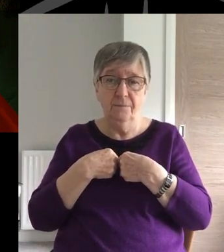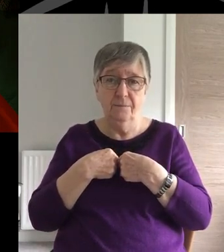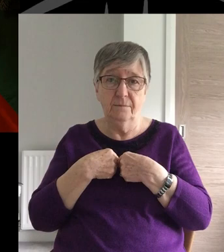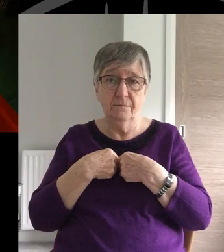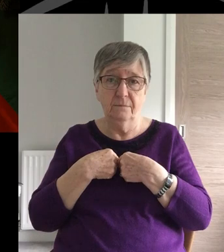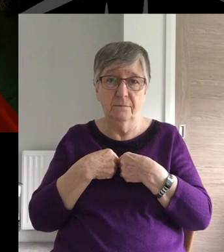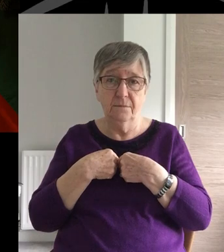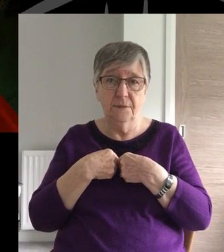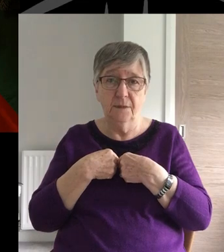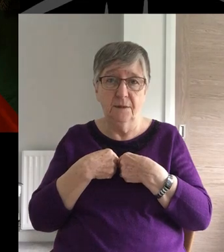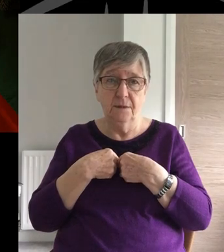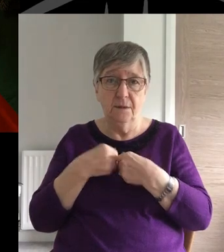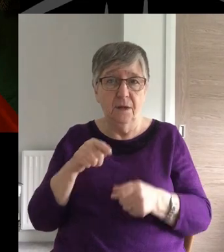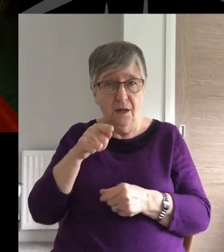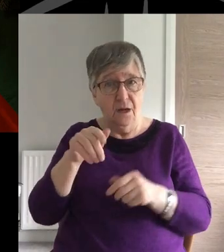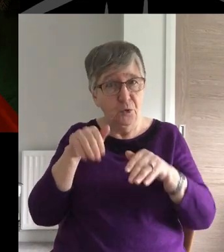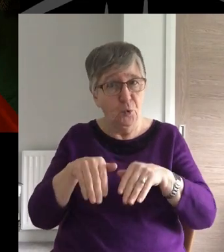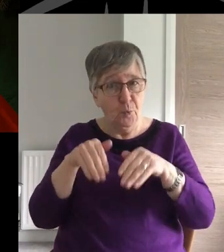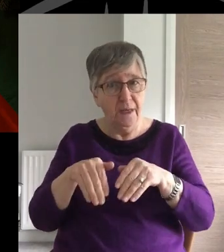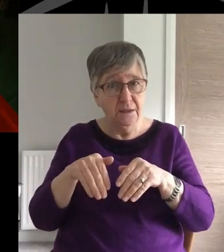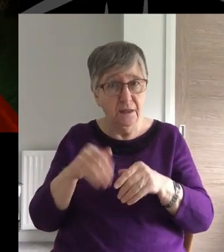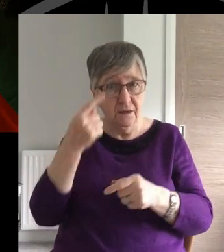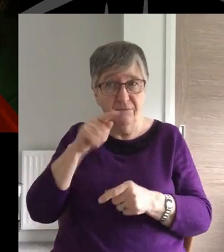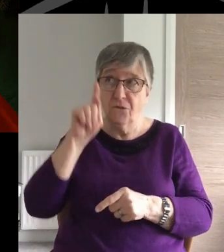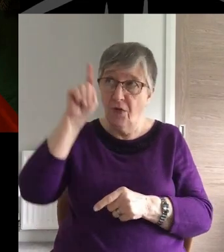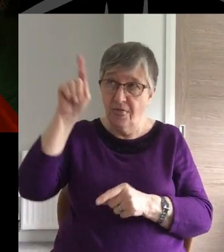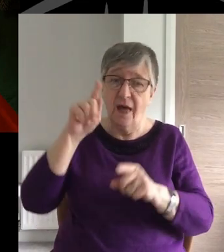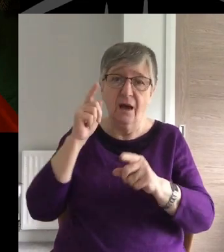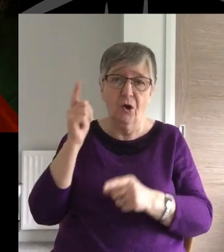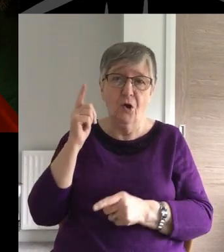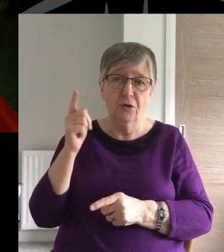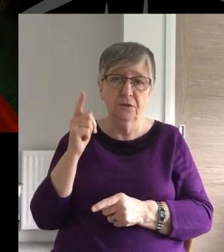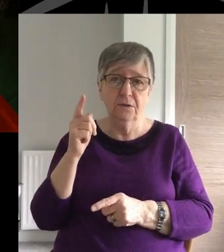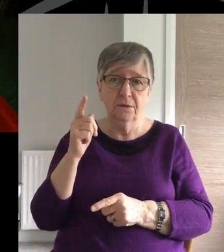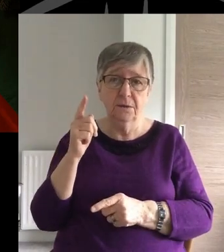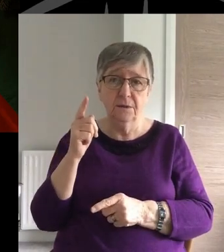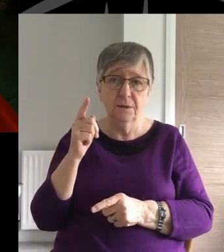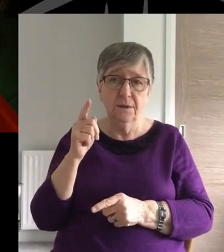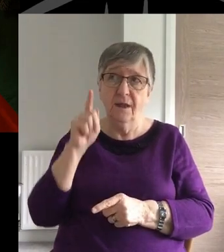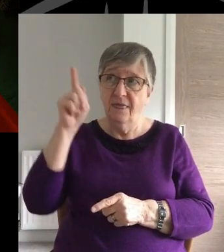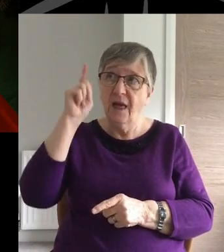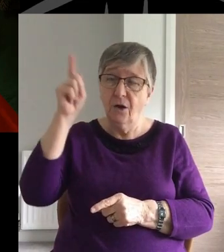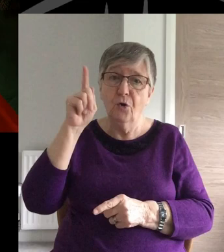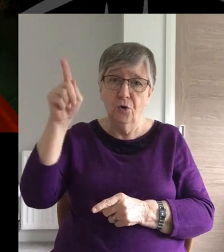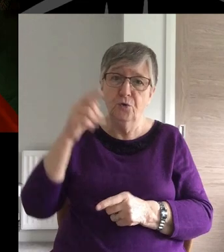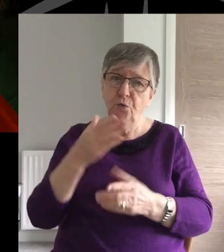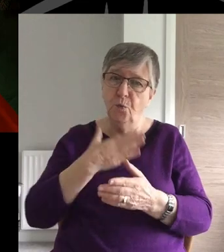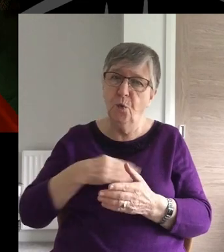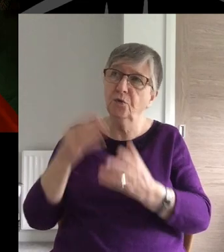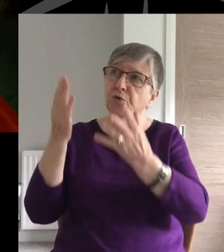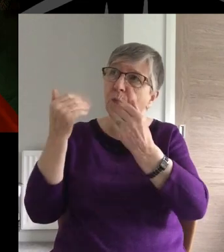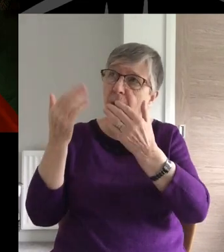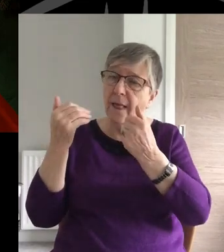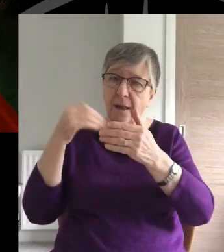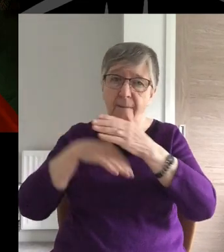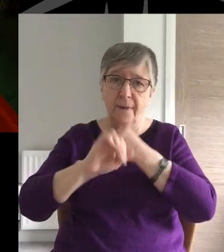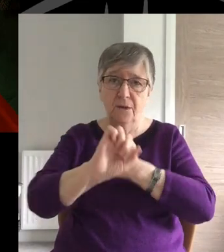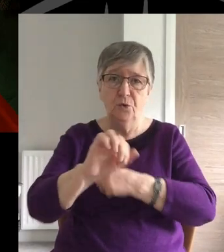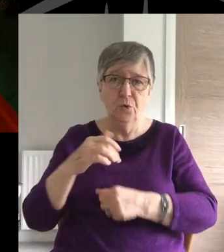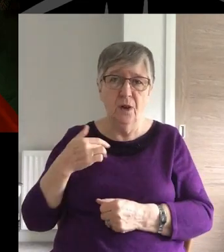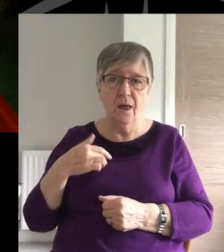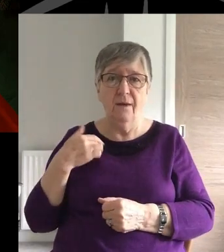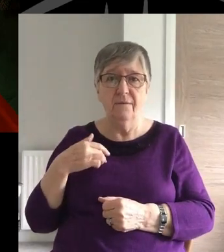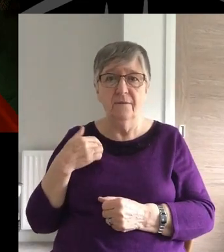Is that the God that you're waiting for this Advent? Is that the God that you're willing to welcome?